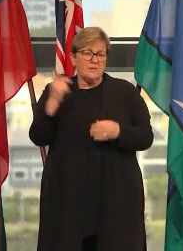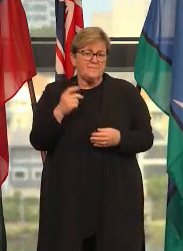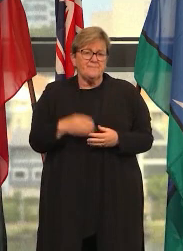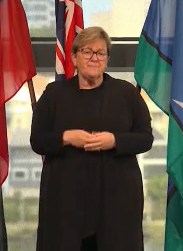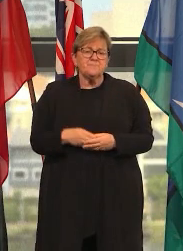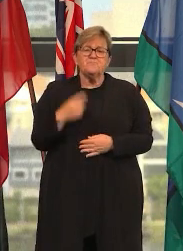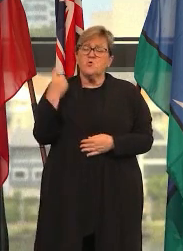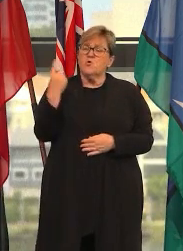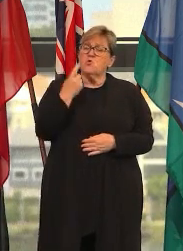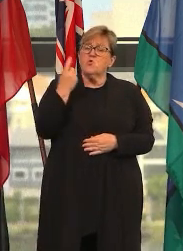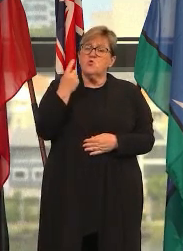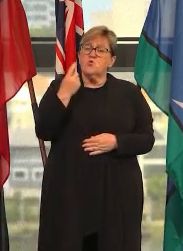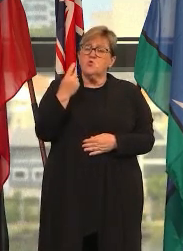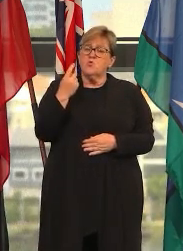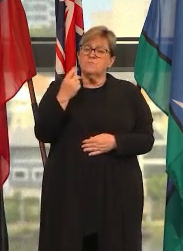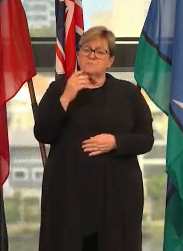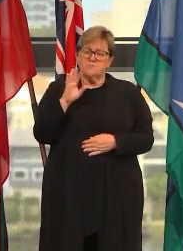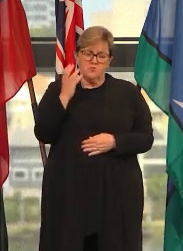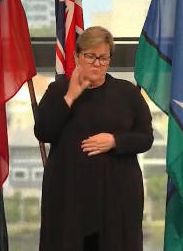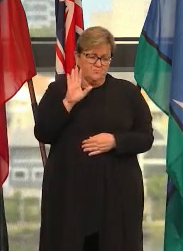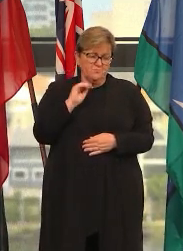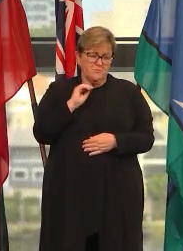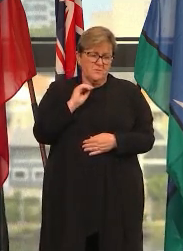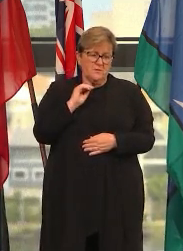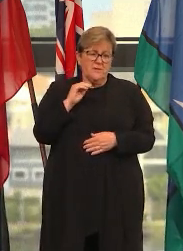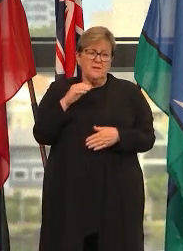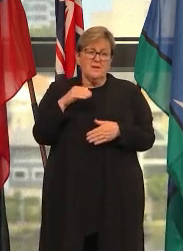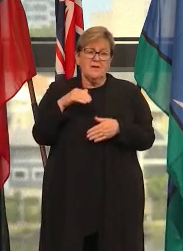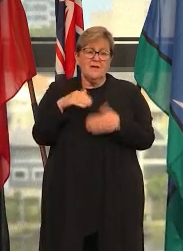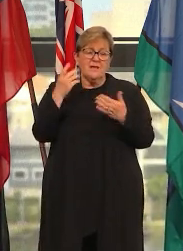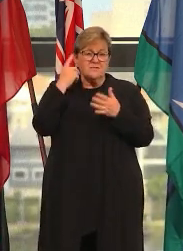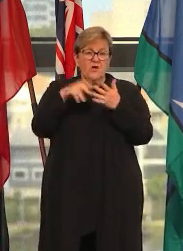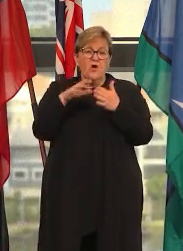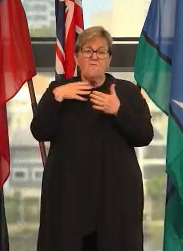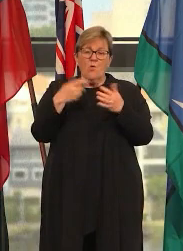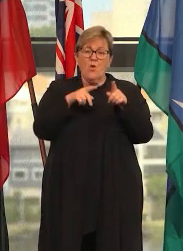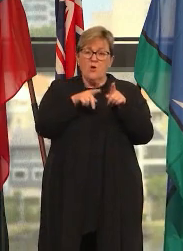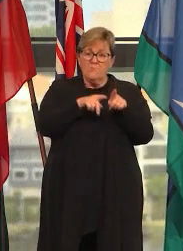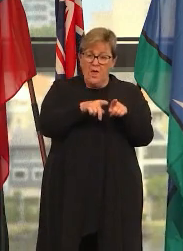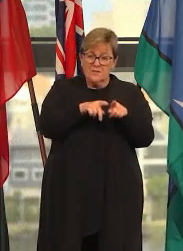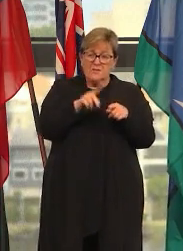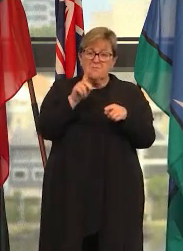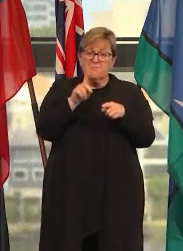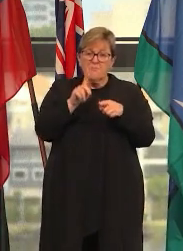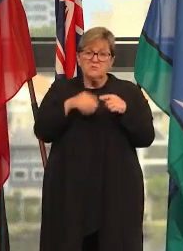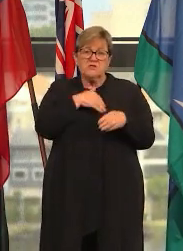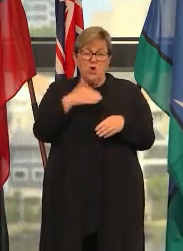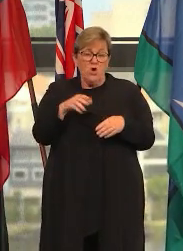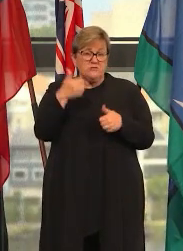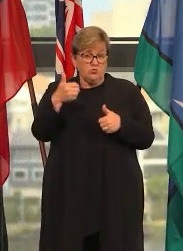who invest margins in safety, staff development, etc. What's the way forward from here? Step